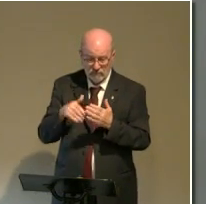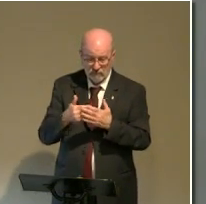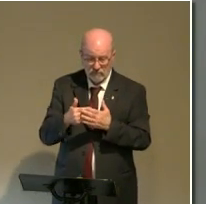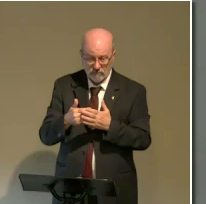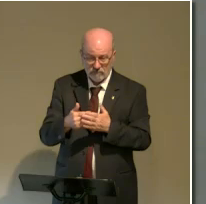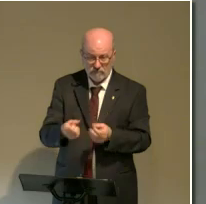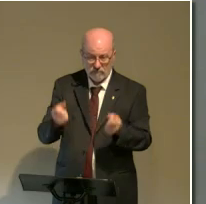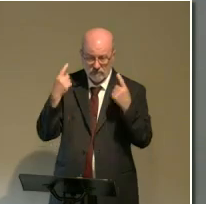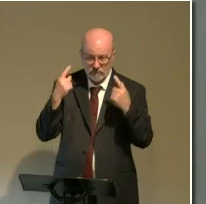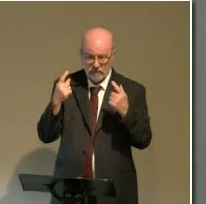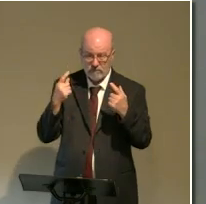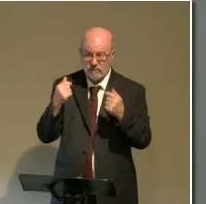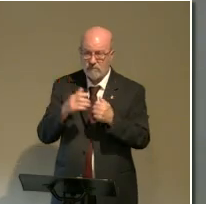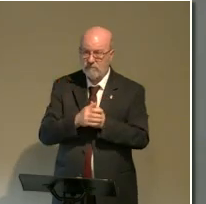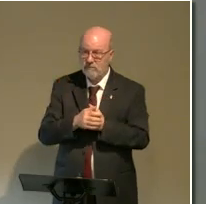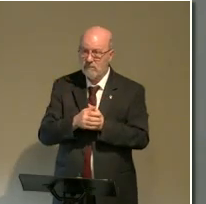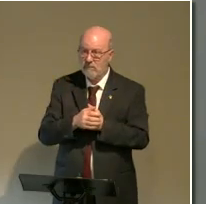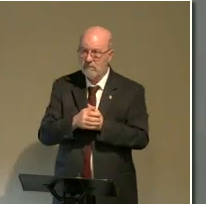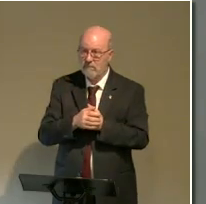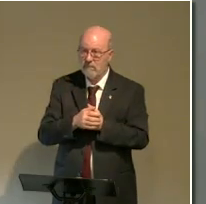I don't understand.